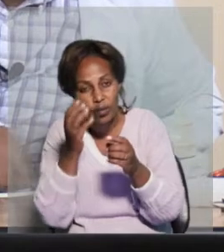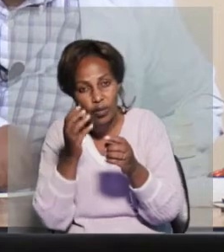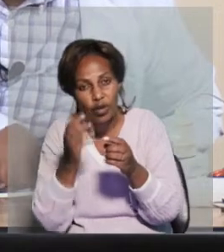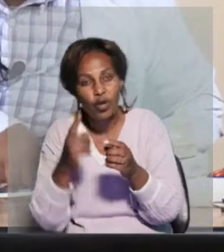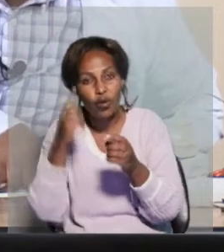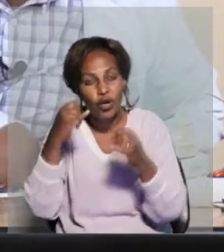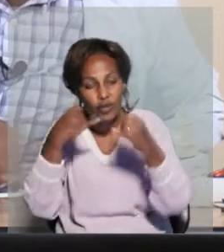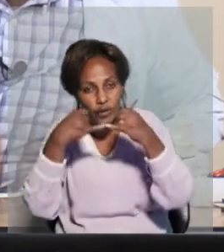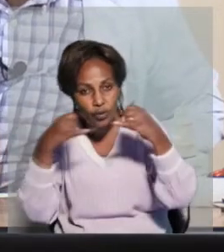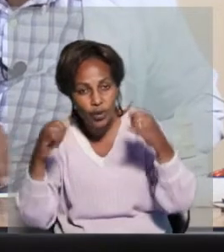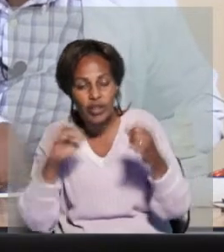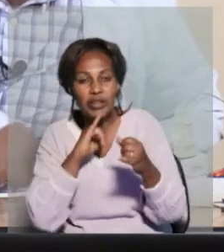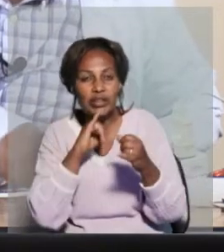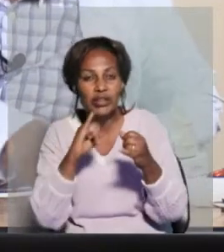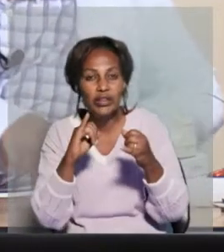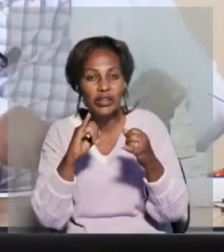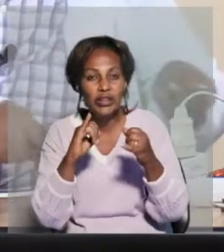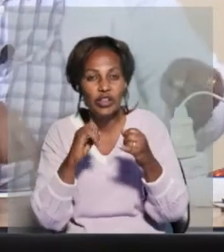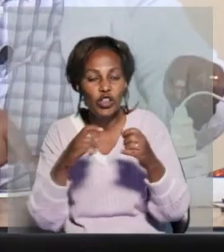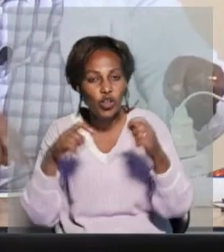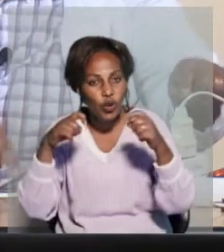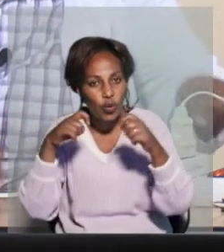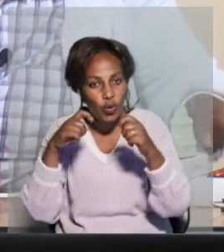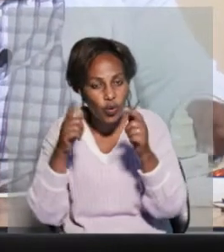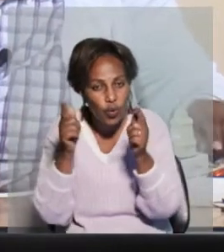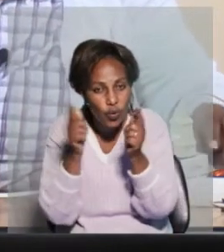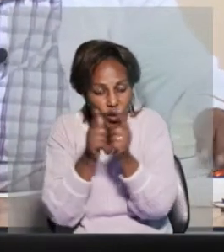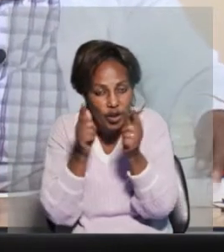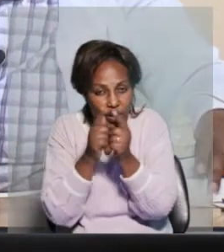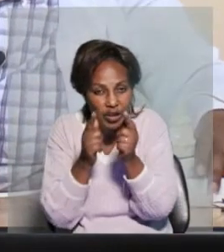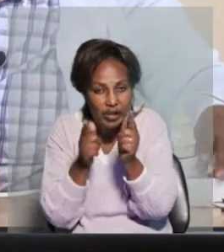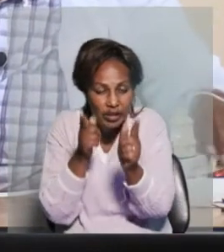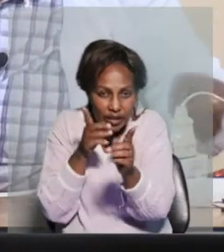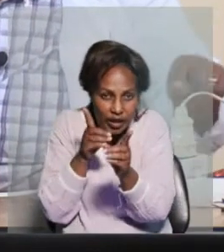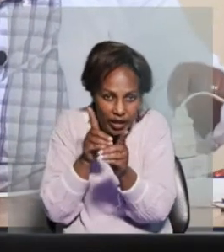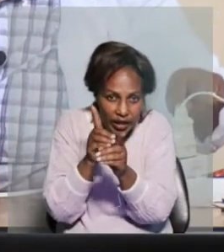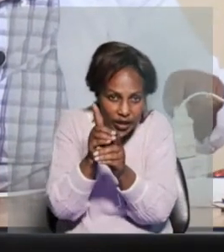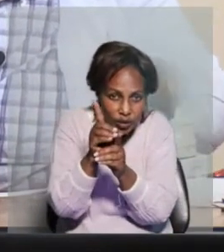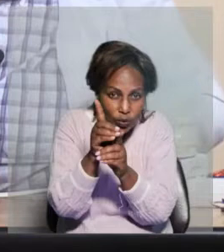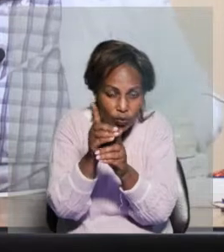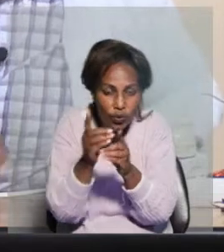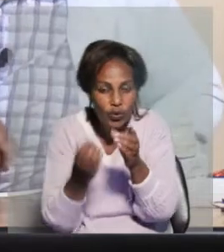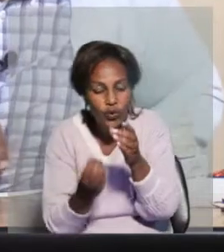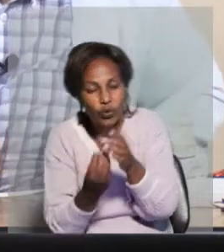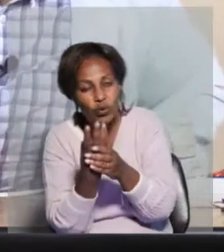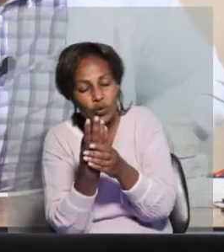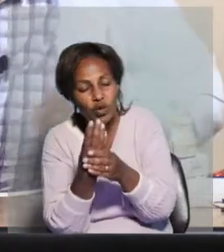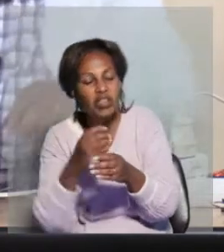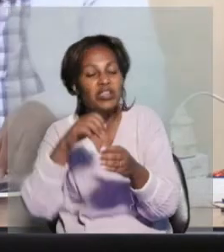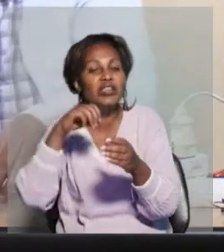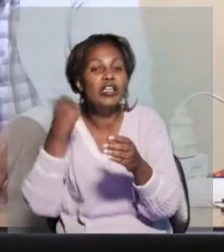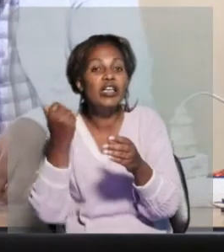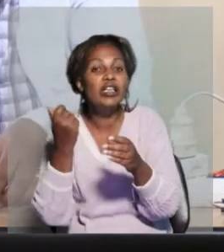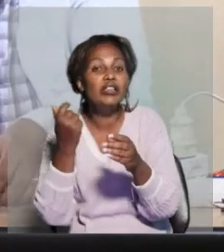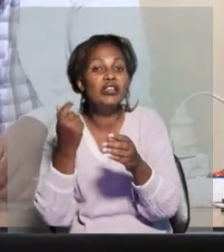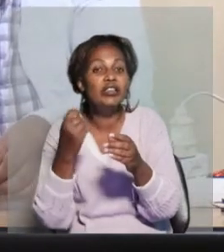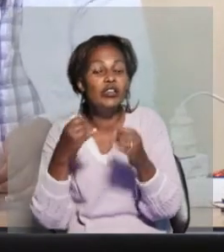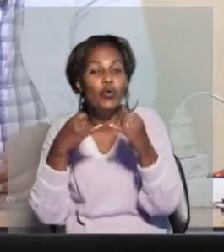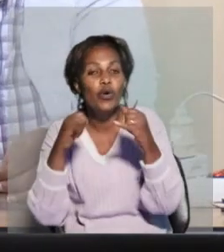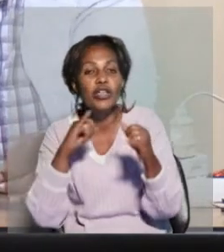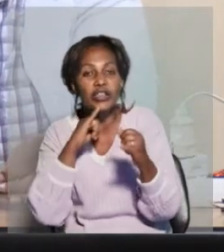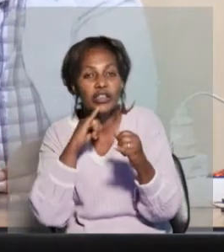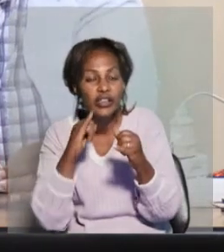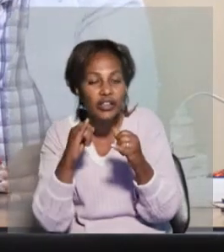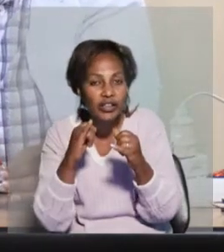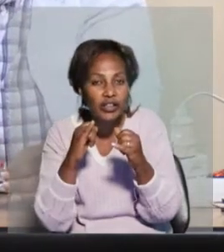wire is connected directly to the source. Yeah. The other wire is